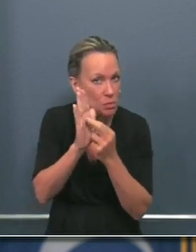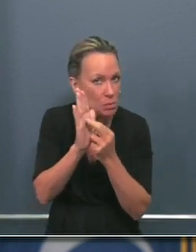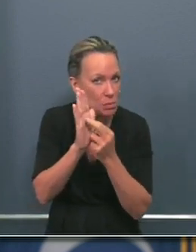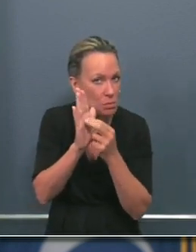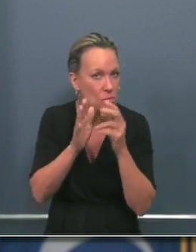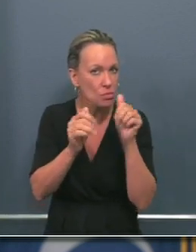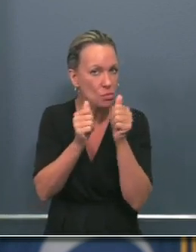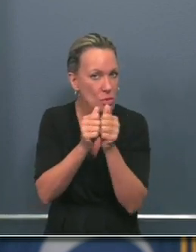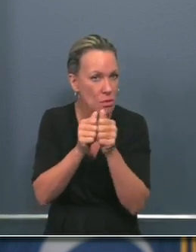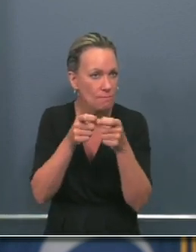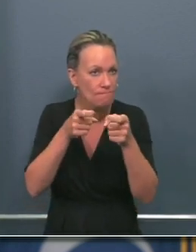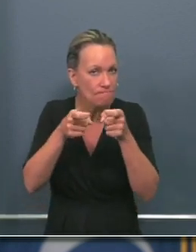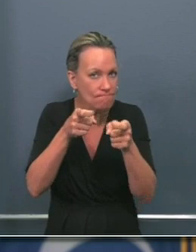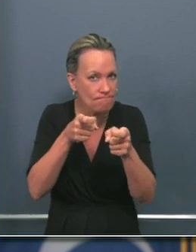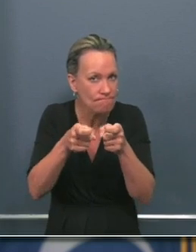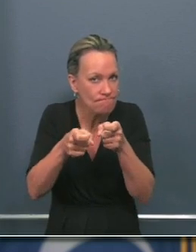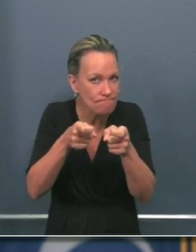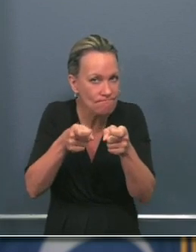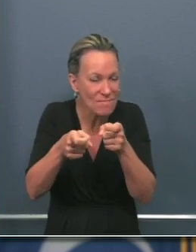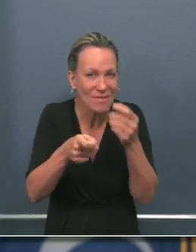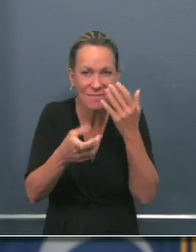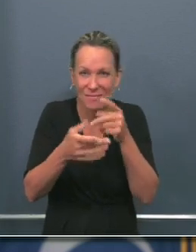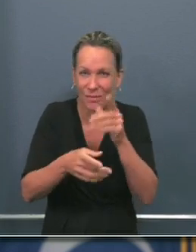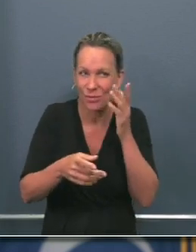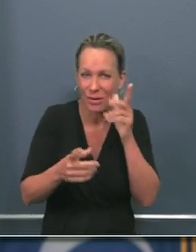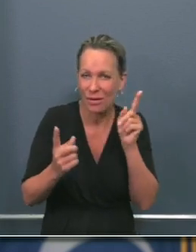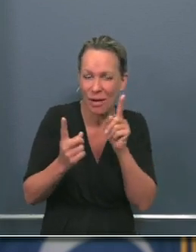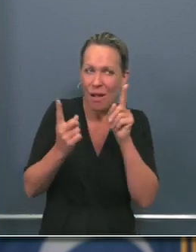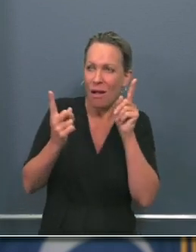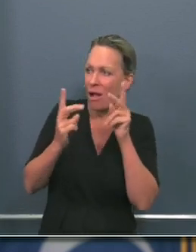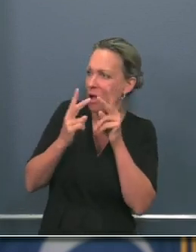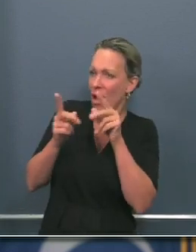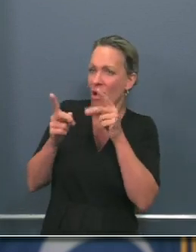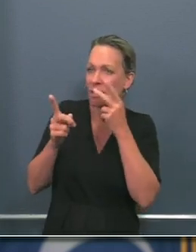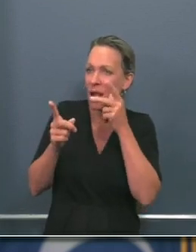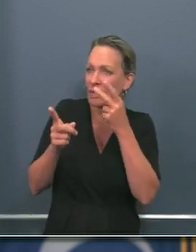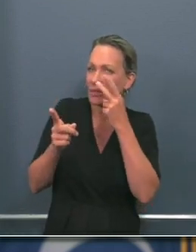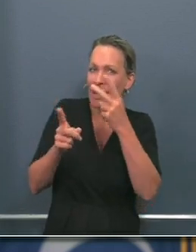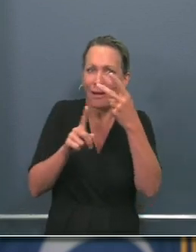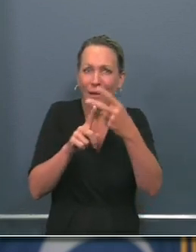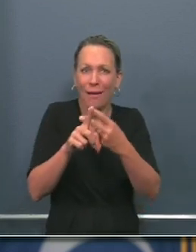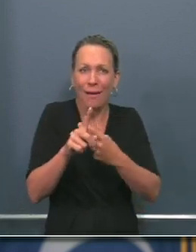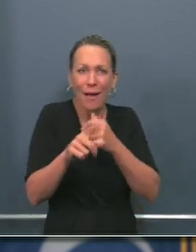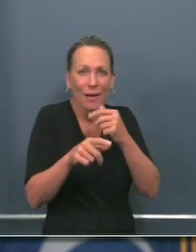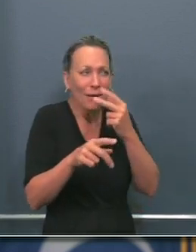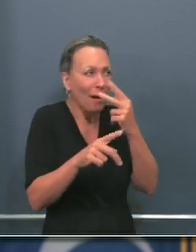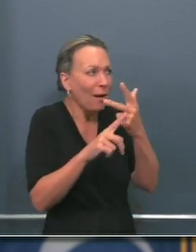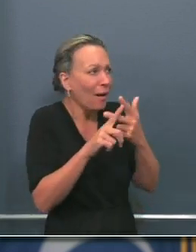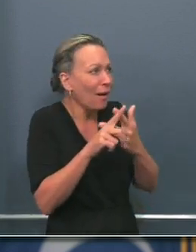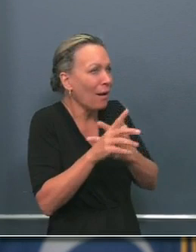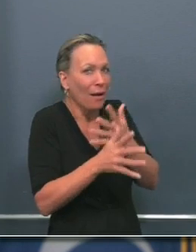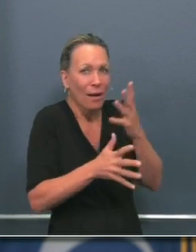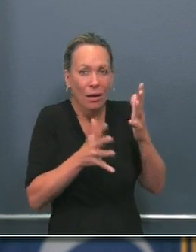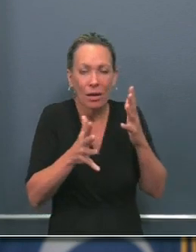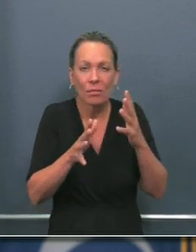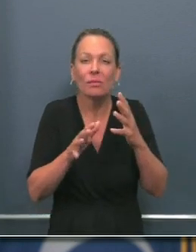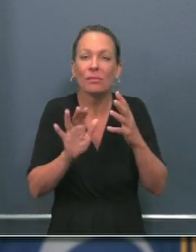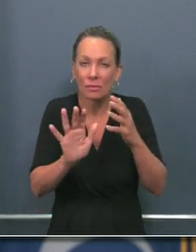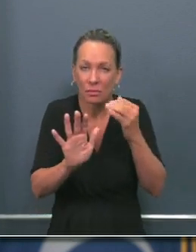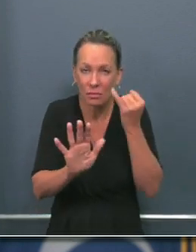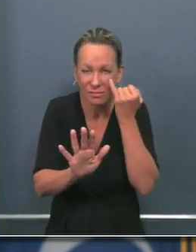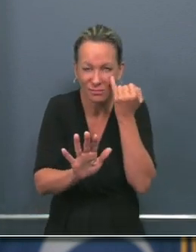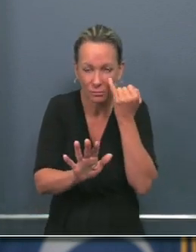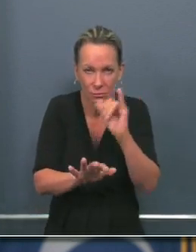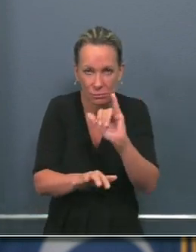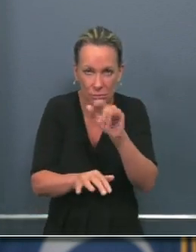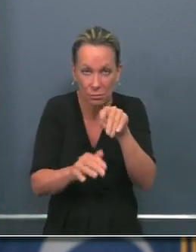us to practice that physical distancing within these places of worship and to make sure that we